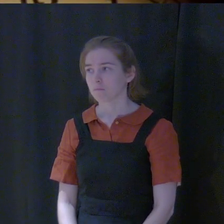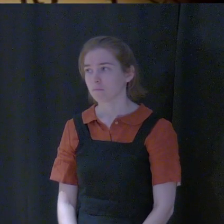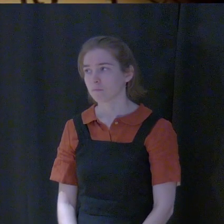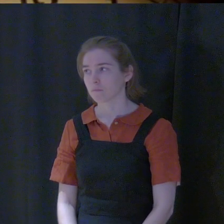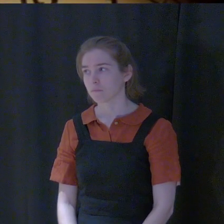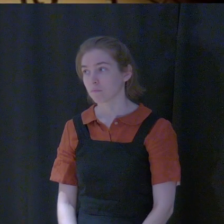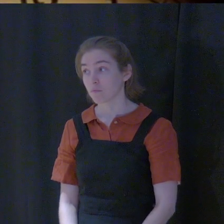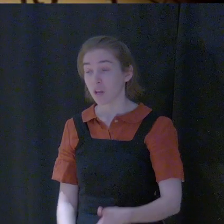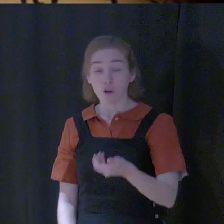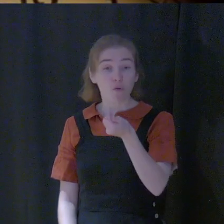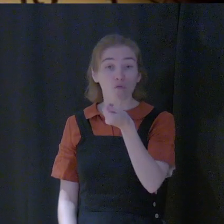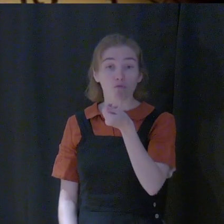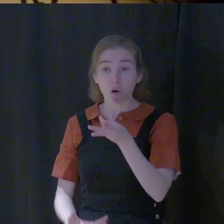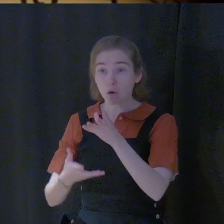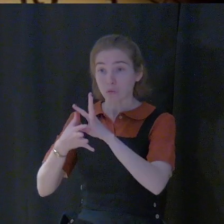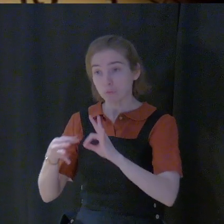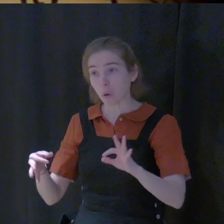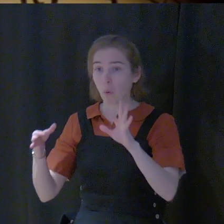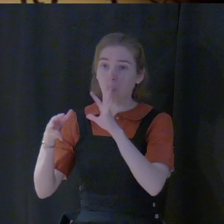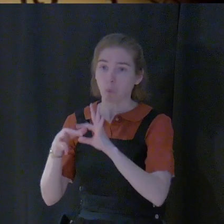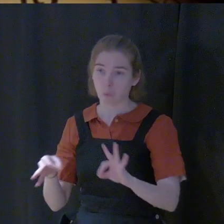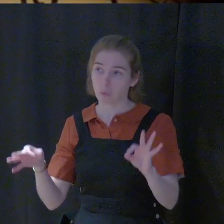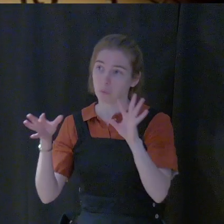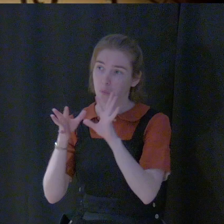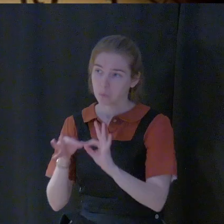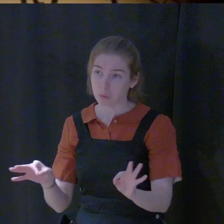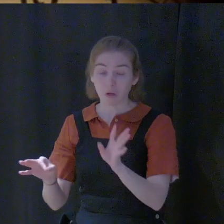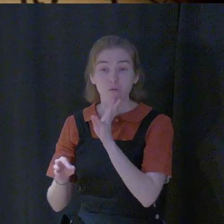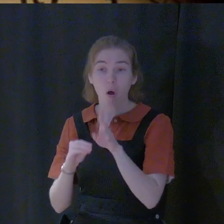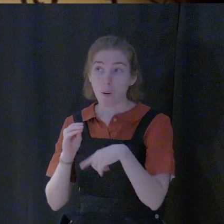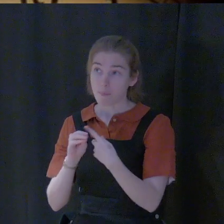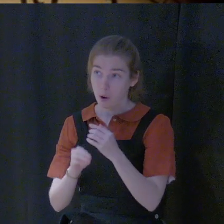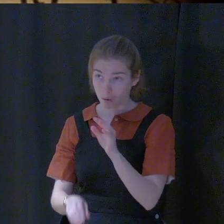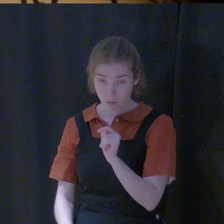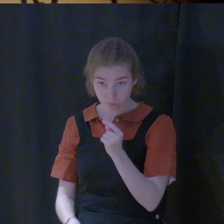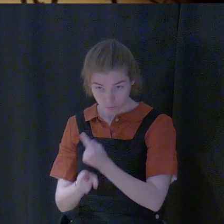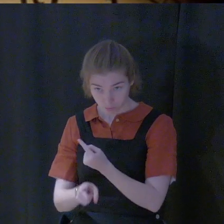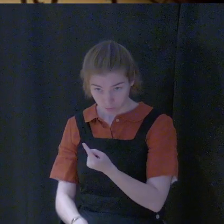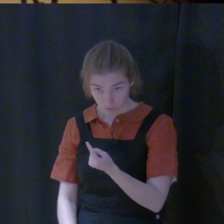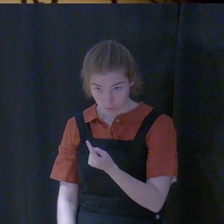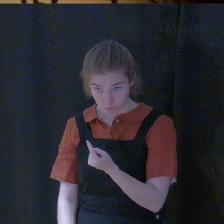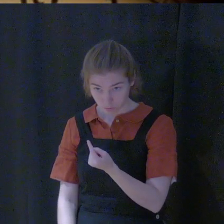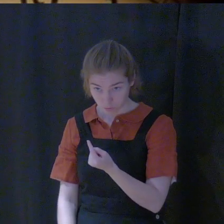There's several stories, parables in the Bible that talk about this, don't they?